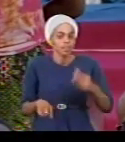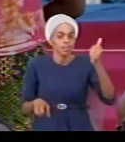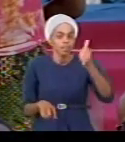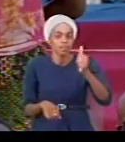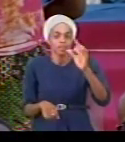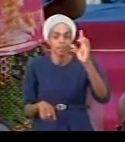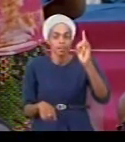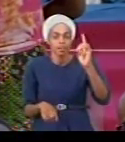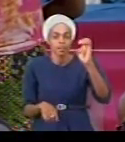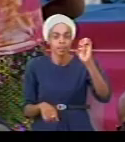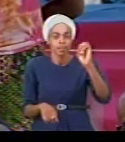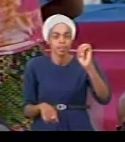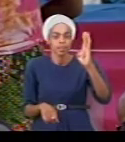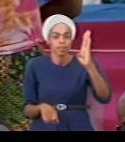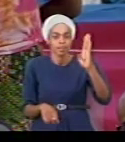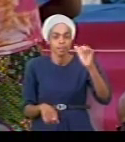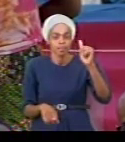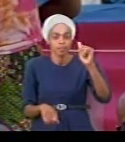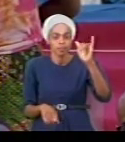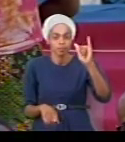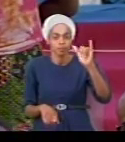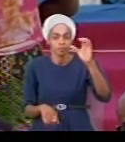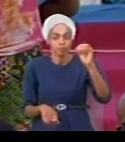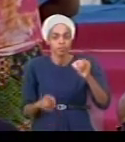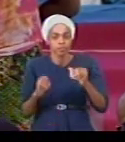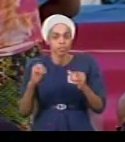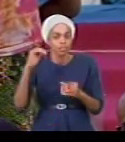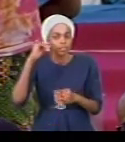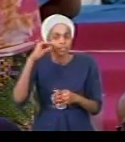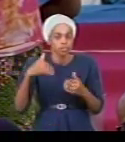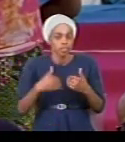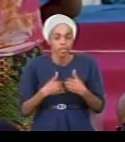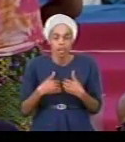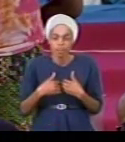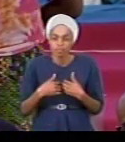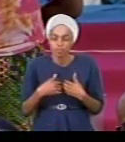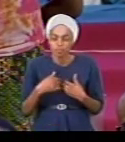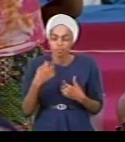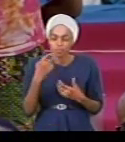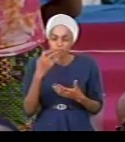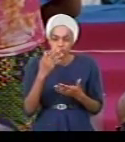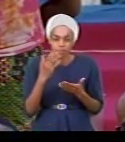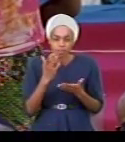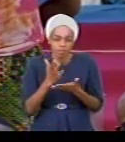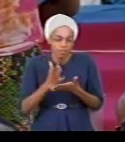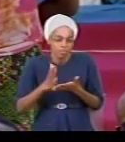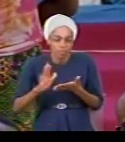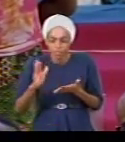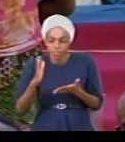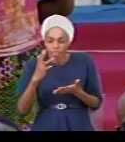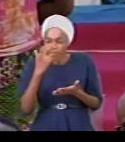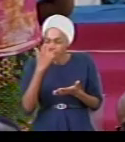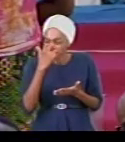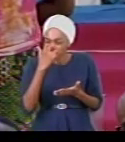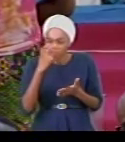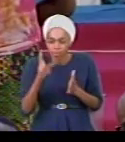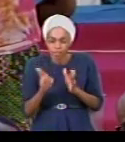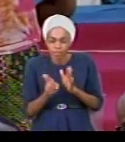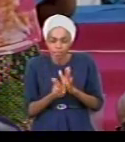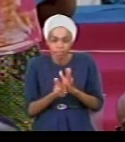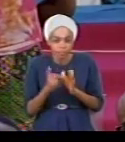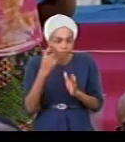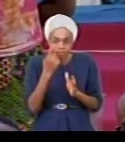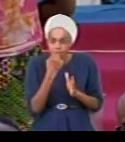pain of 1 year duration following trauma to the left eye. Tonight, during the pastor's prayer, she